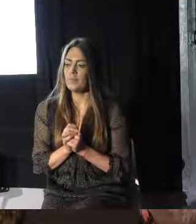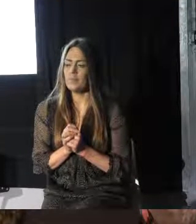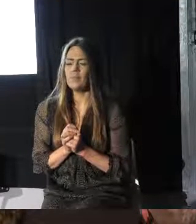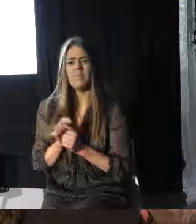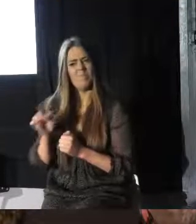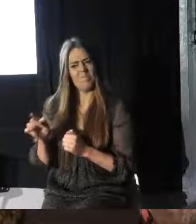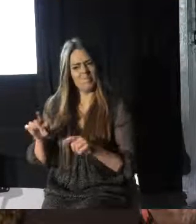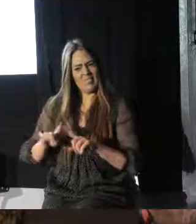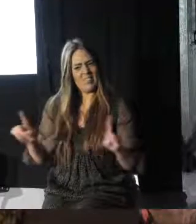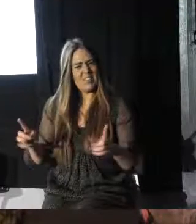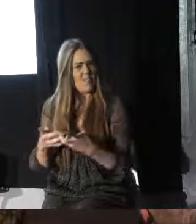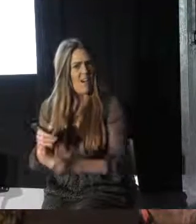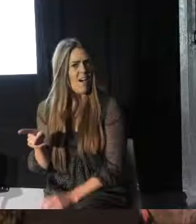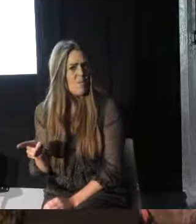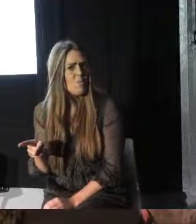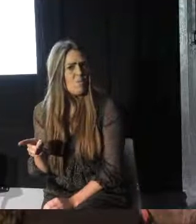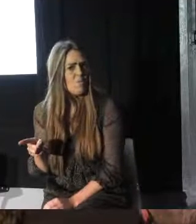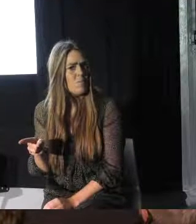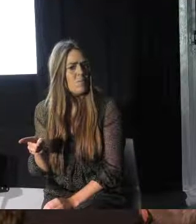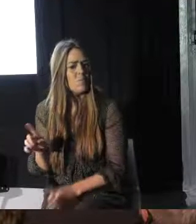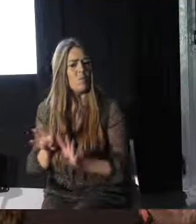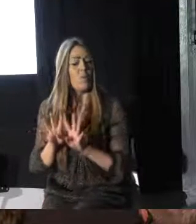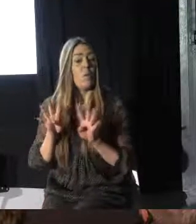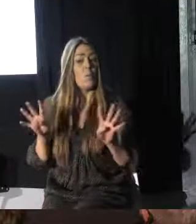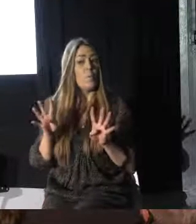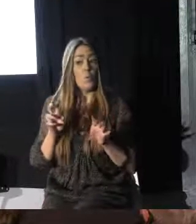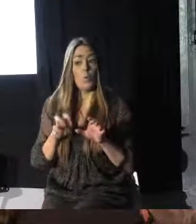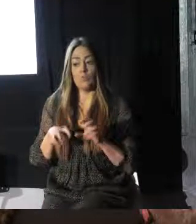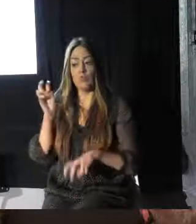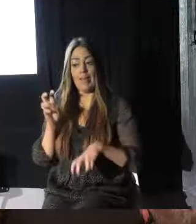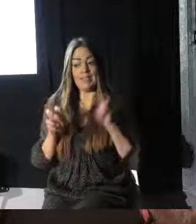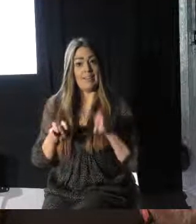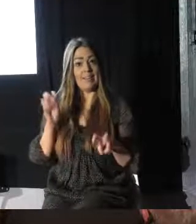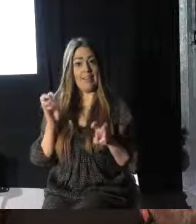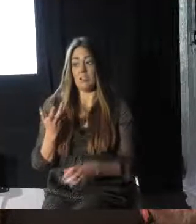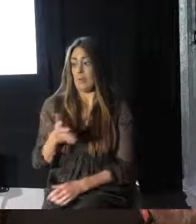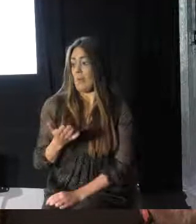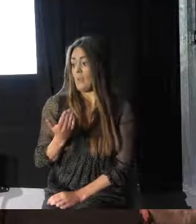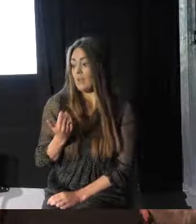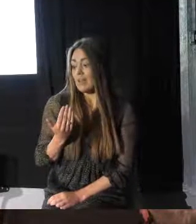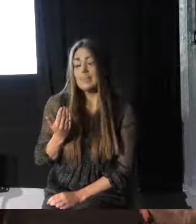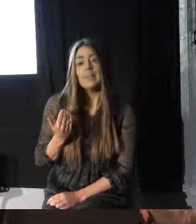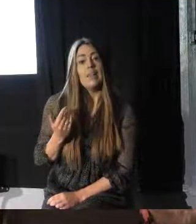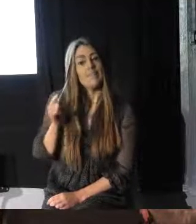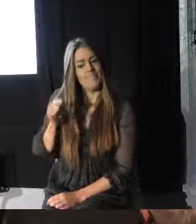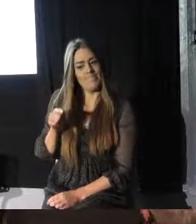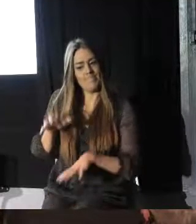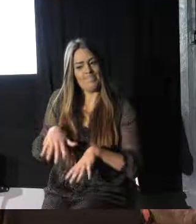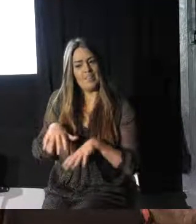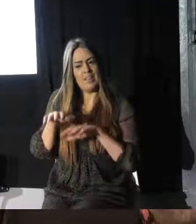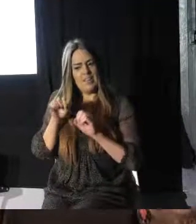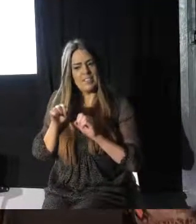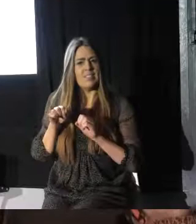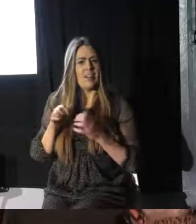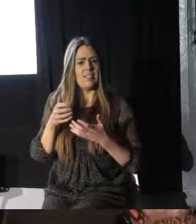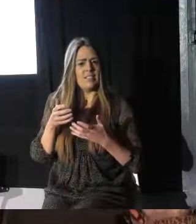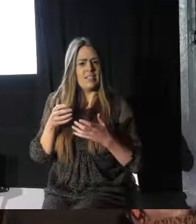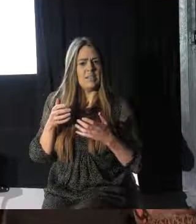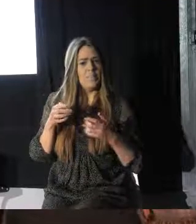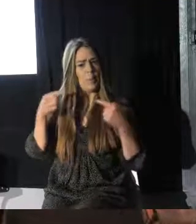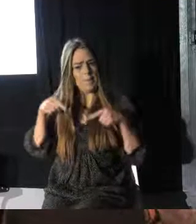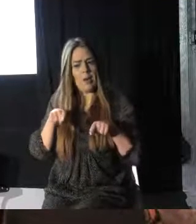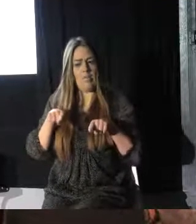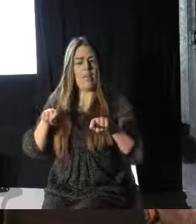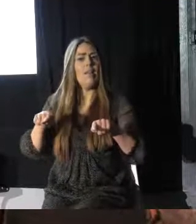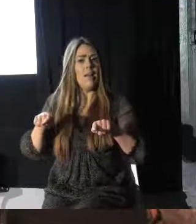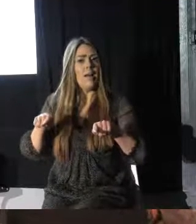this any different? The board resignations that we've seen now is the start of a set of parallels that